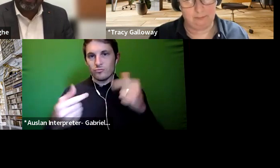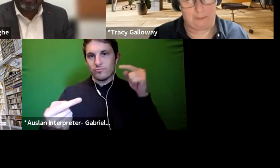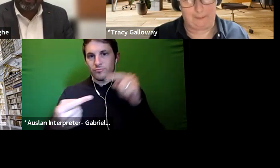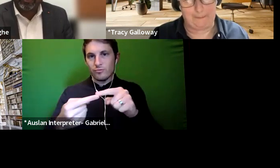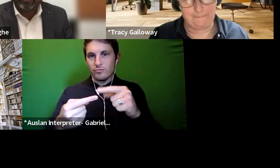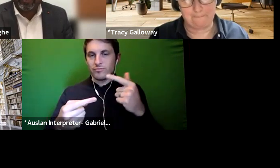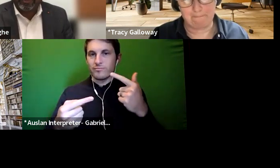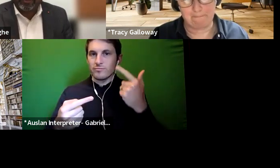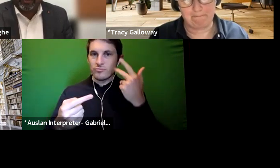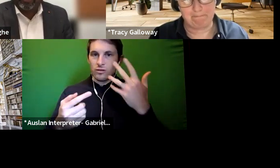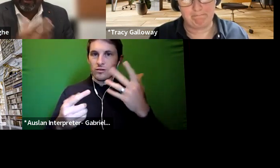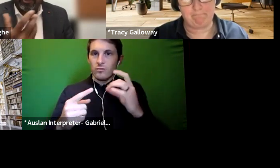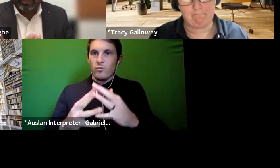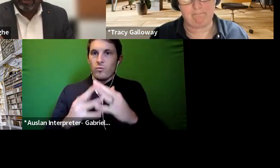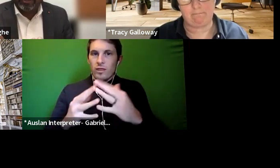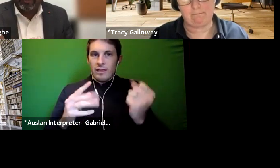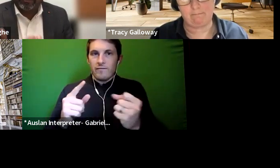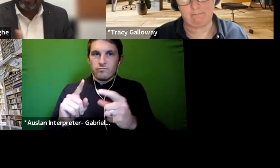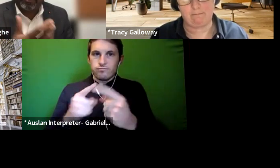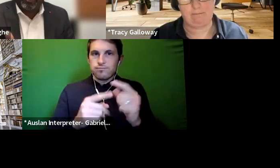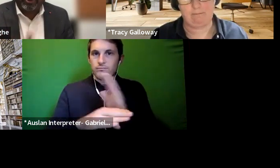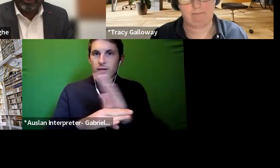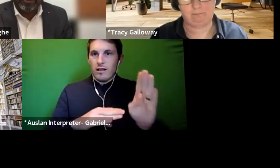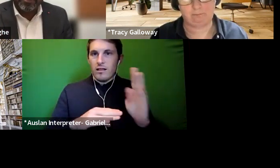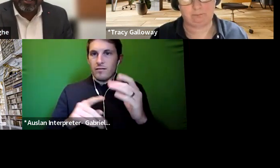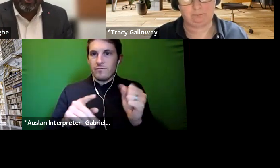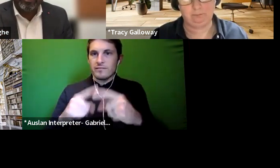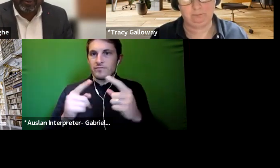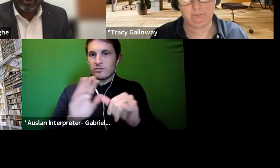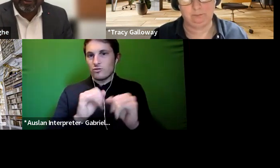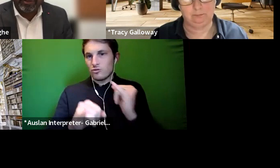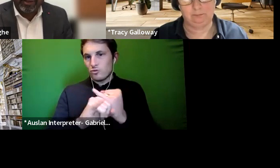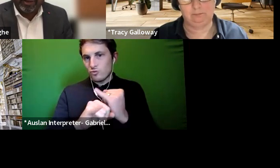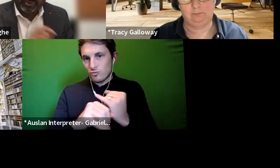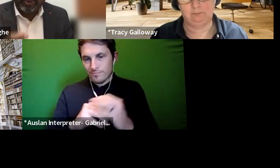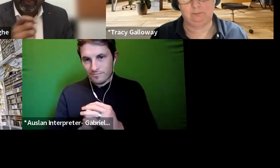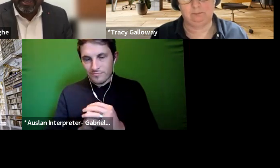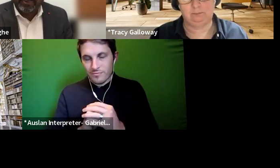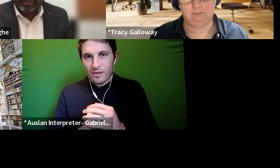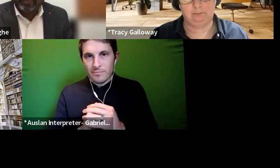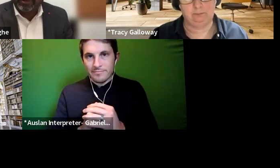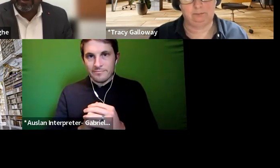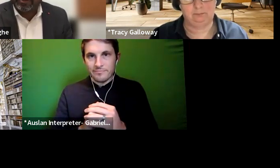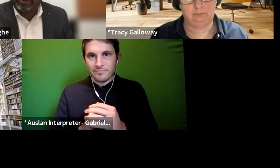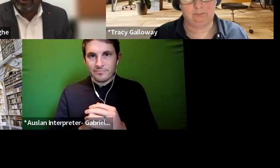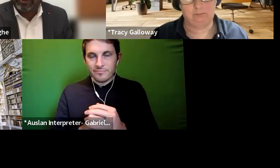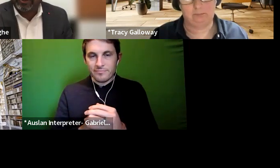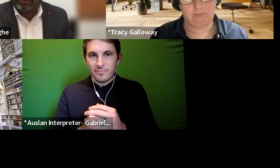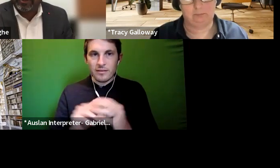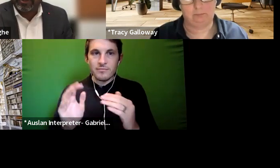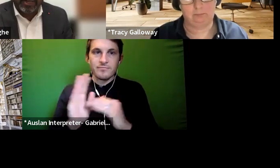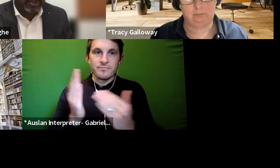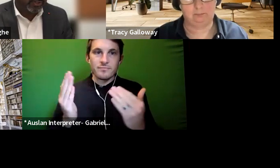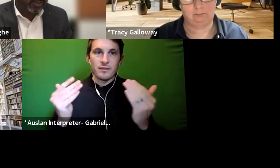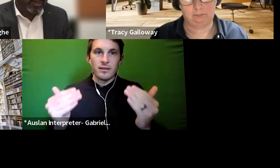different institutions, so you get this shared learning. So that's probably where I'm going to lead this next question with. And I'm going to try and bring some of the other panelists onto